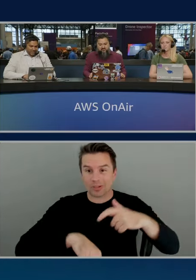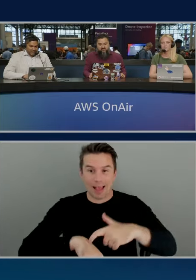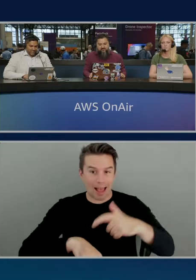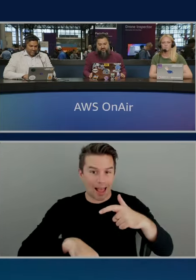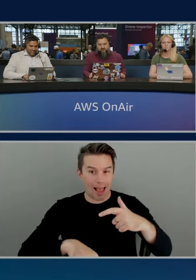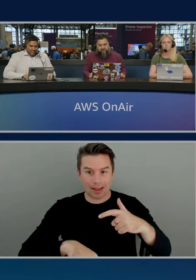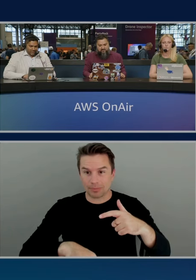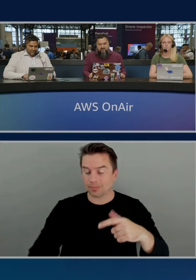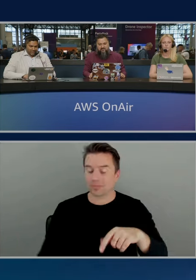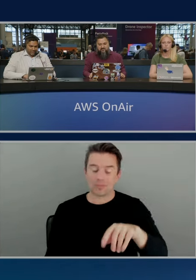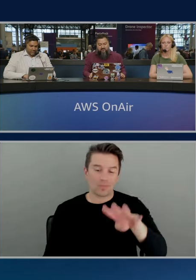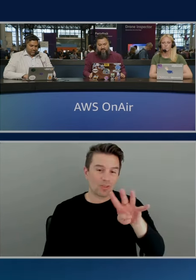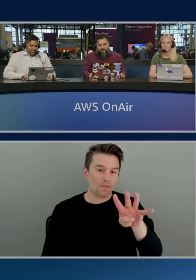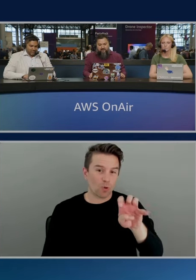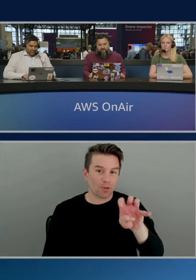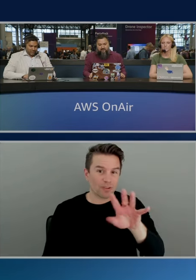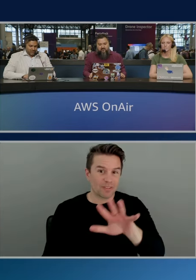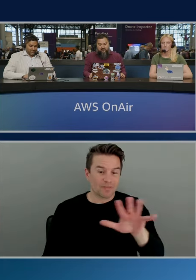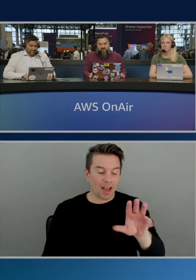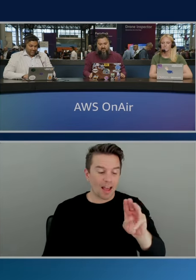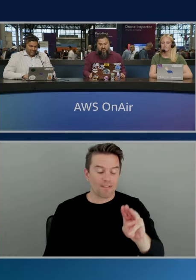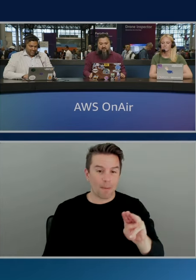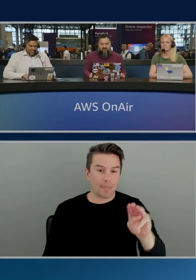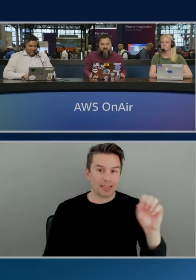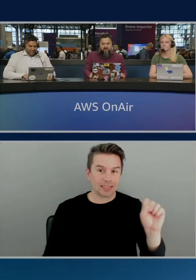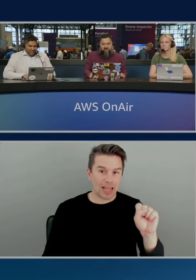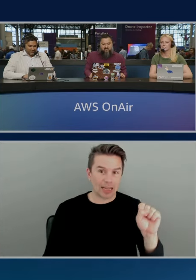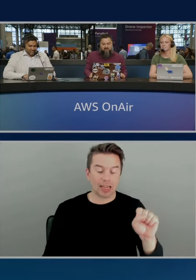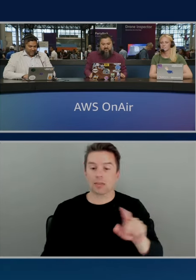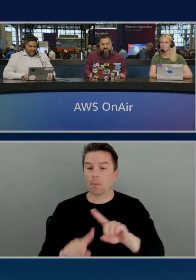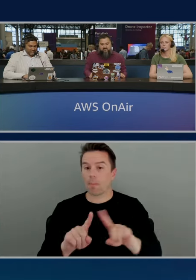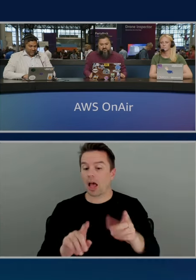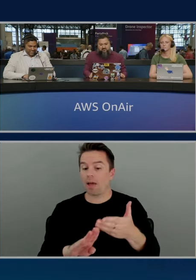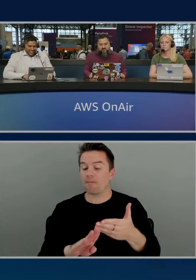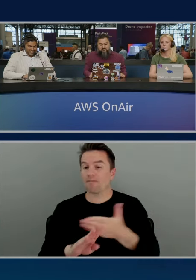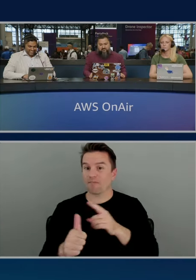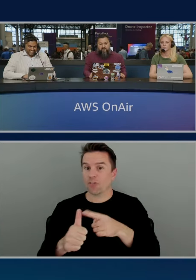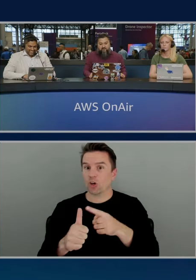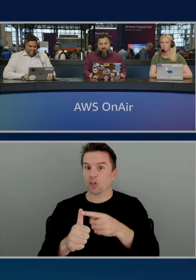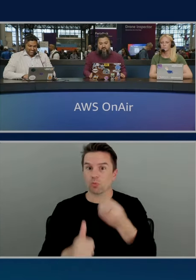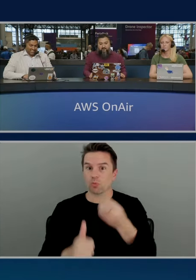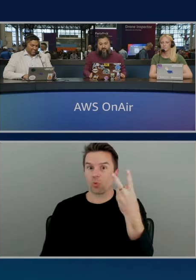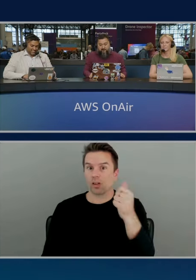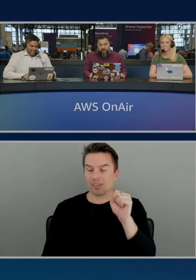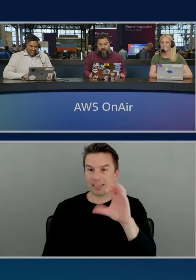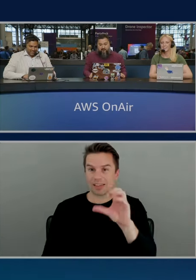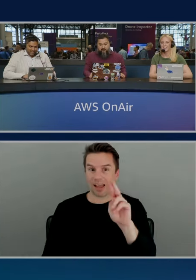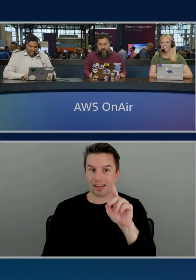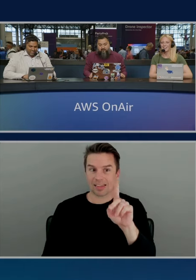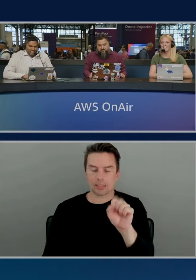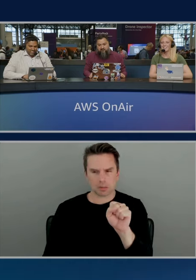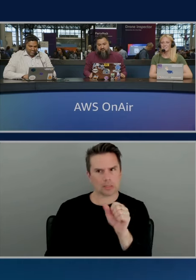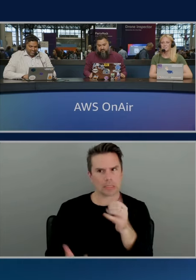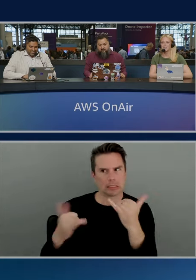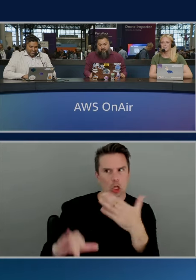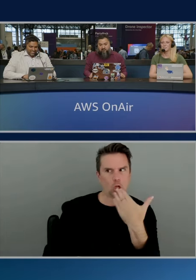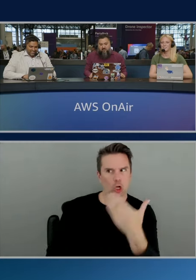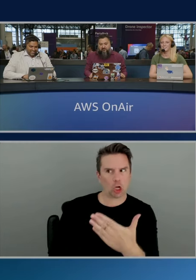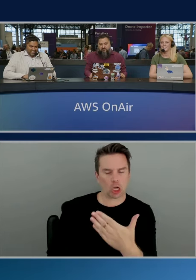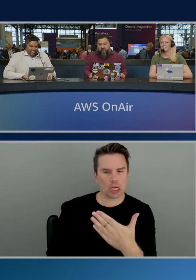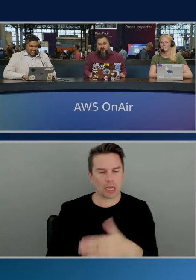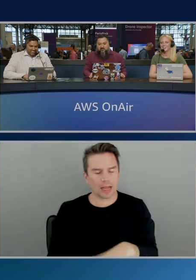455 milliseconds versus the initial call of 12 seconds, which is pretty sweet, actually. At least I think so. I think so, too.